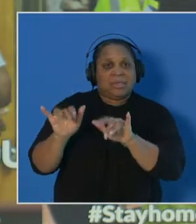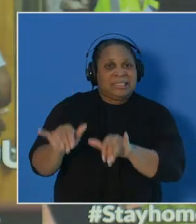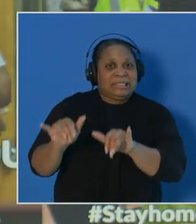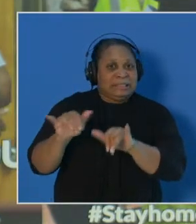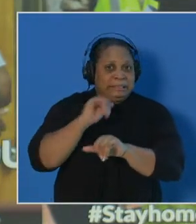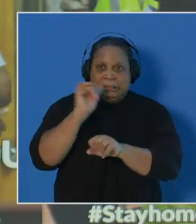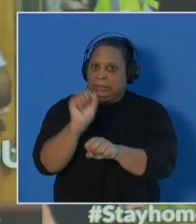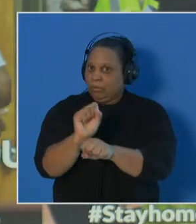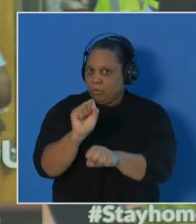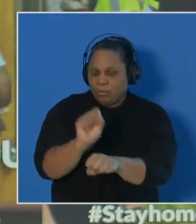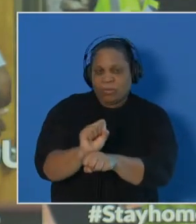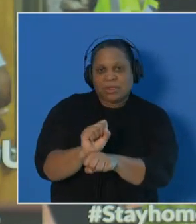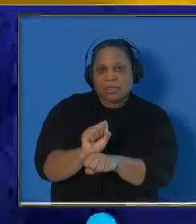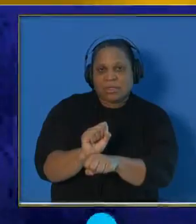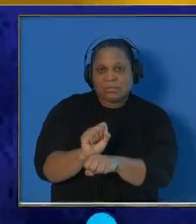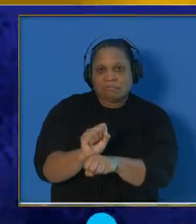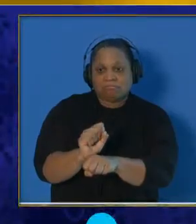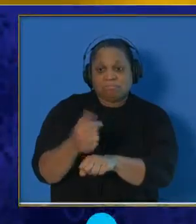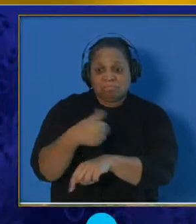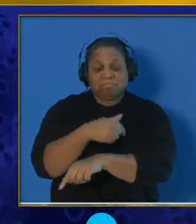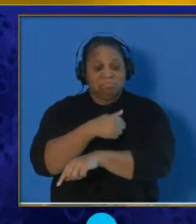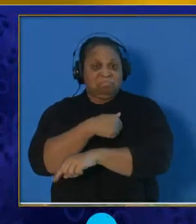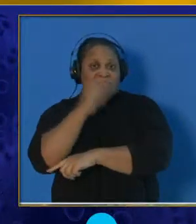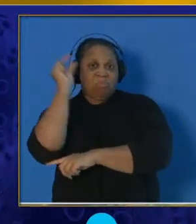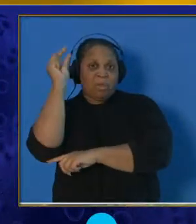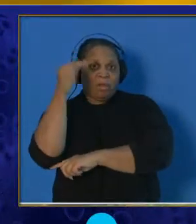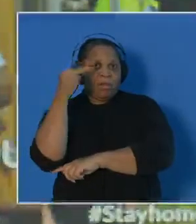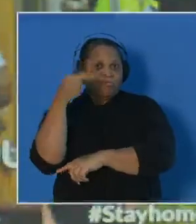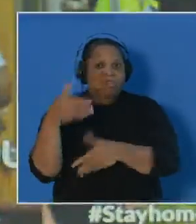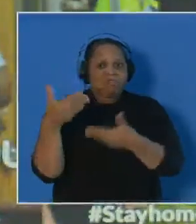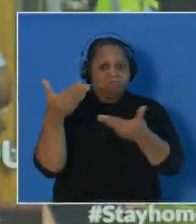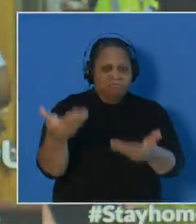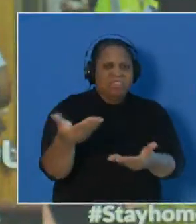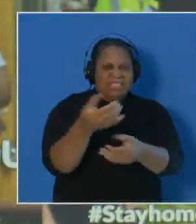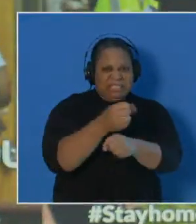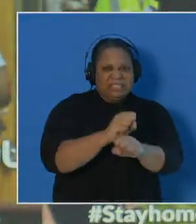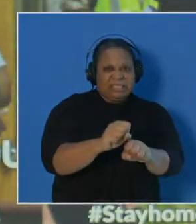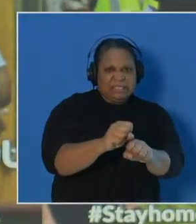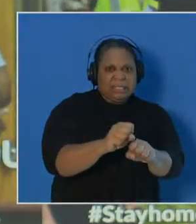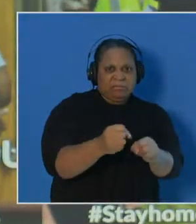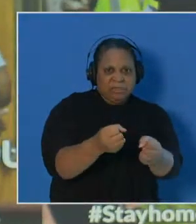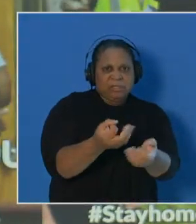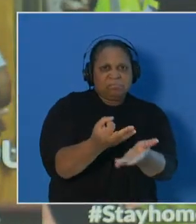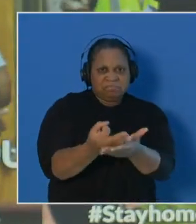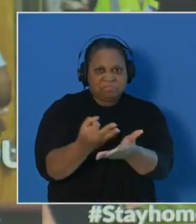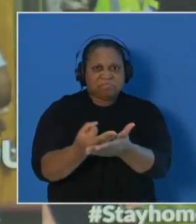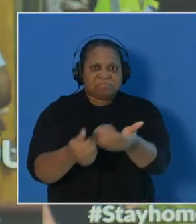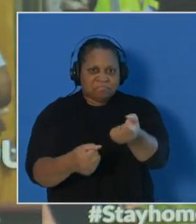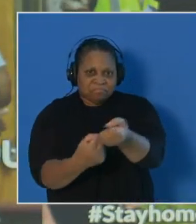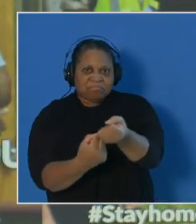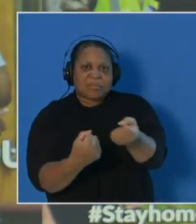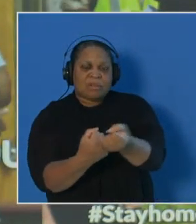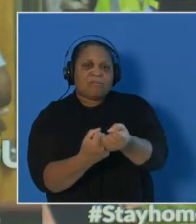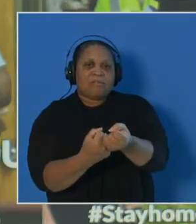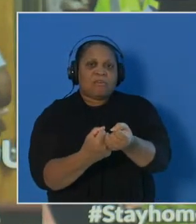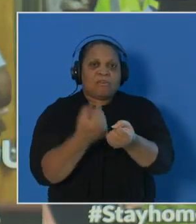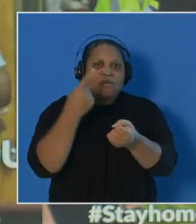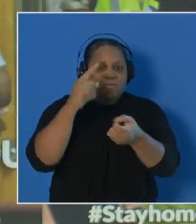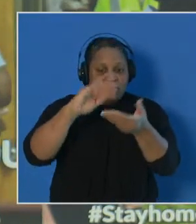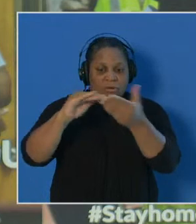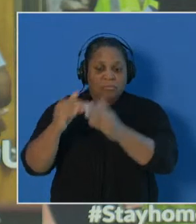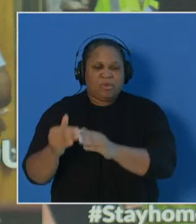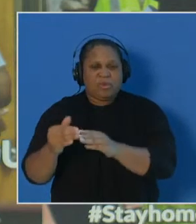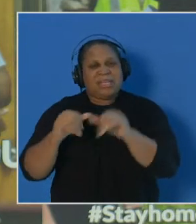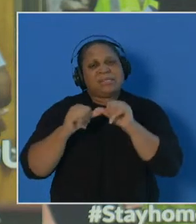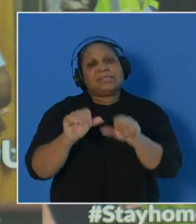work. As a government, we continue to provide a safety net for our unemployed and continue the work which is